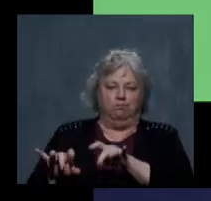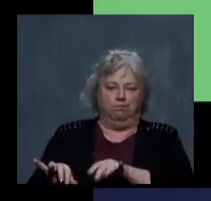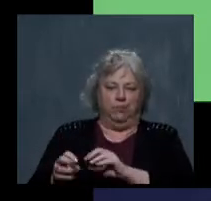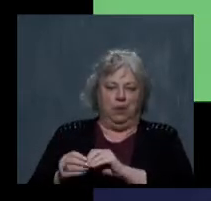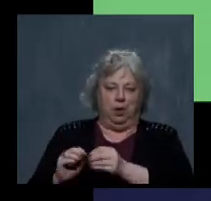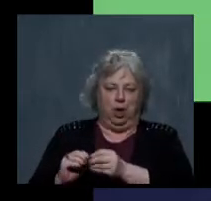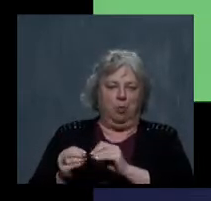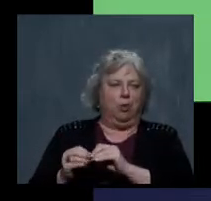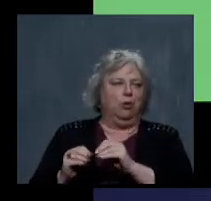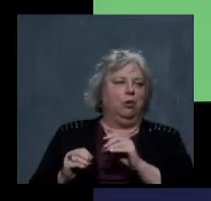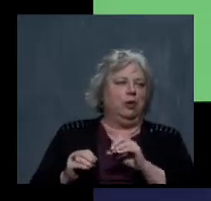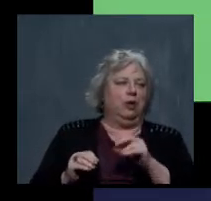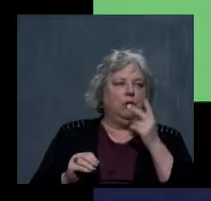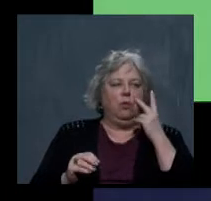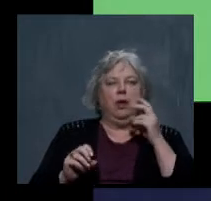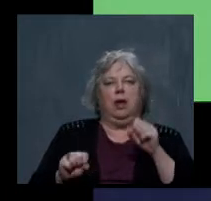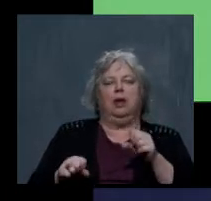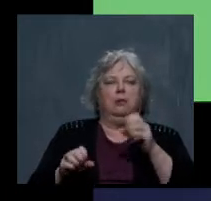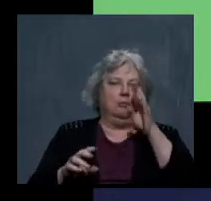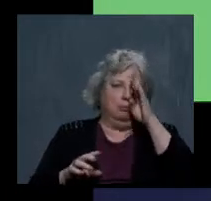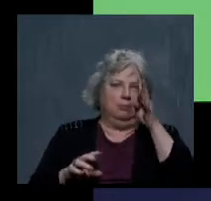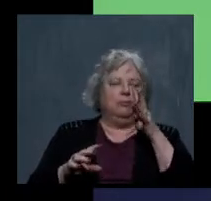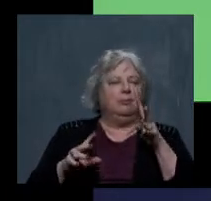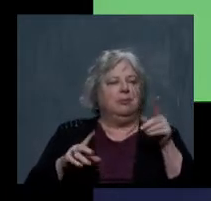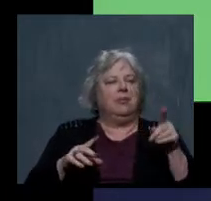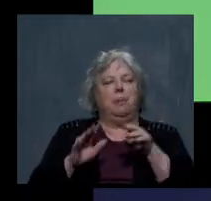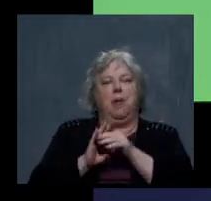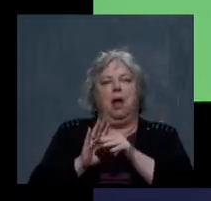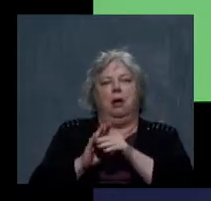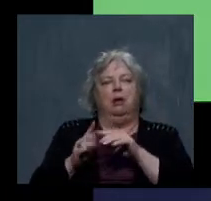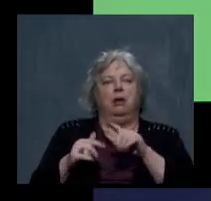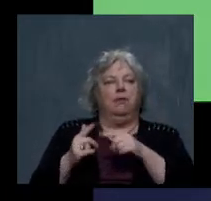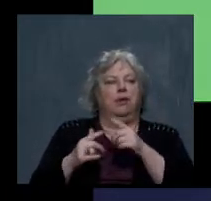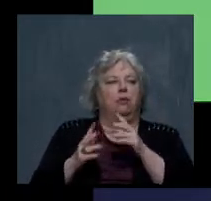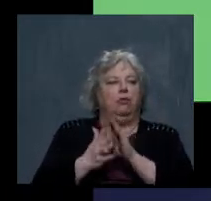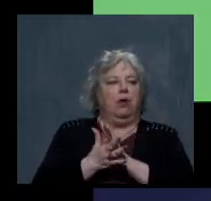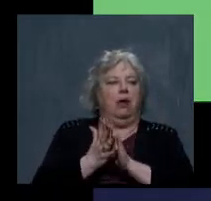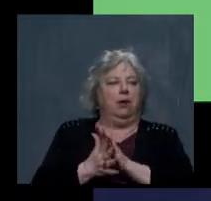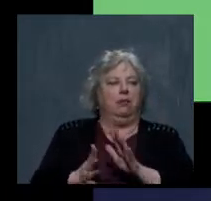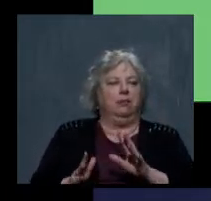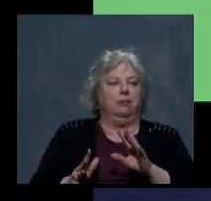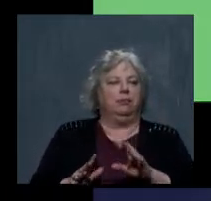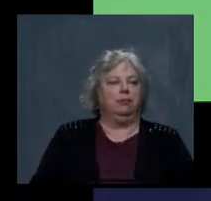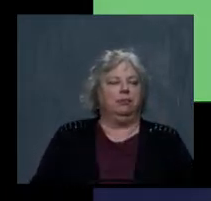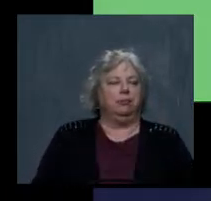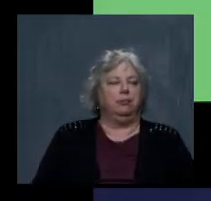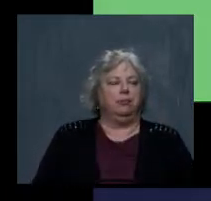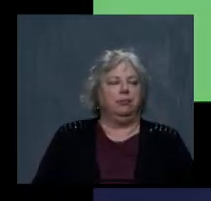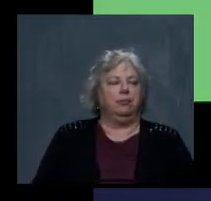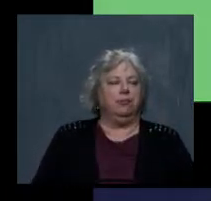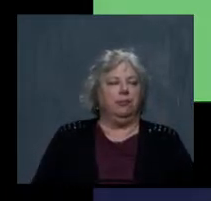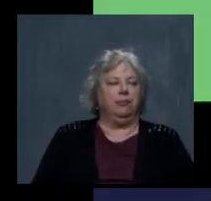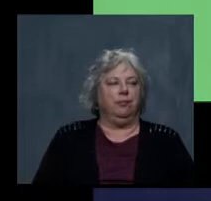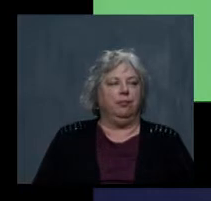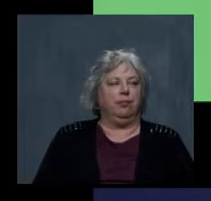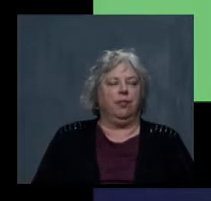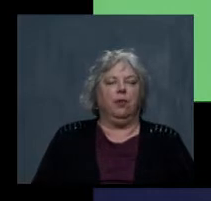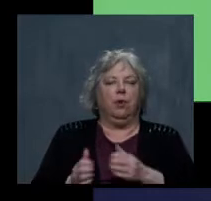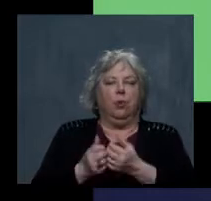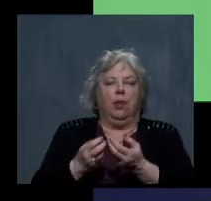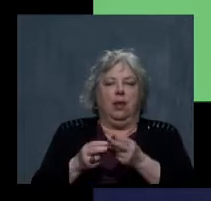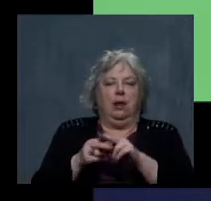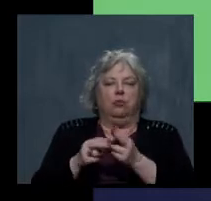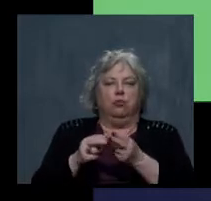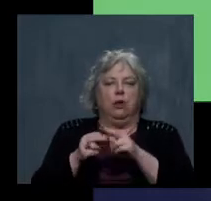the queuing is going to be with the existing timings and with the increased traffic with the proposed